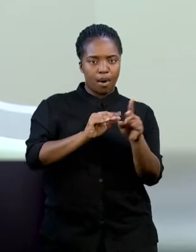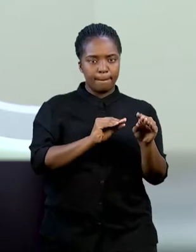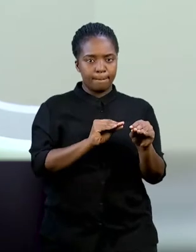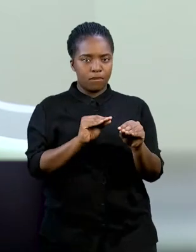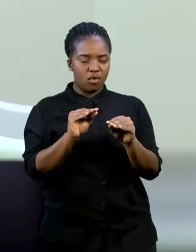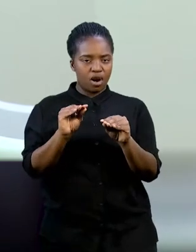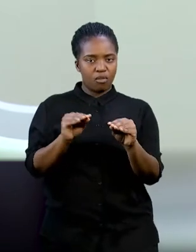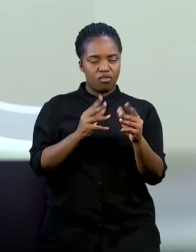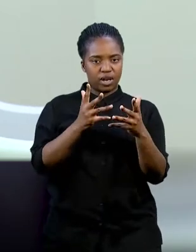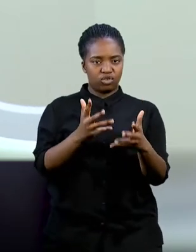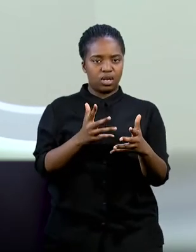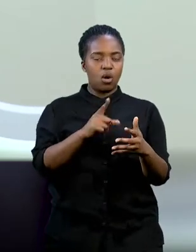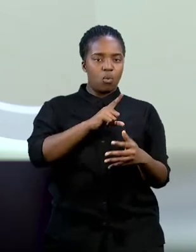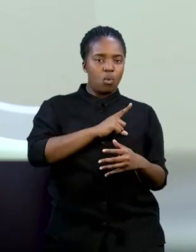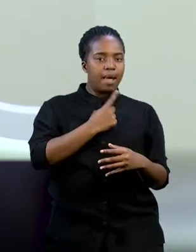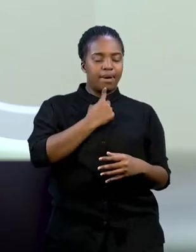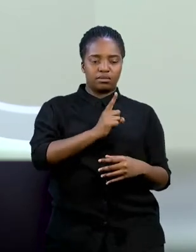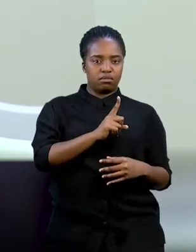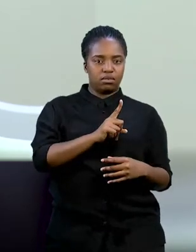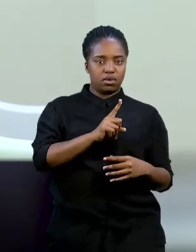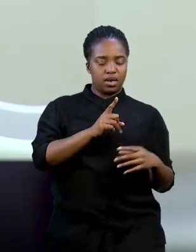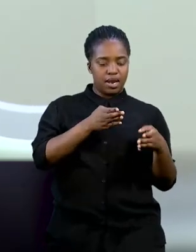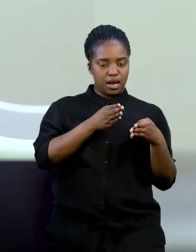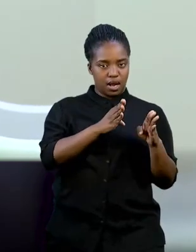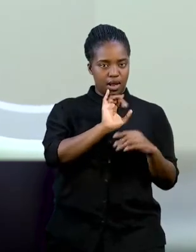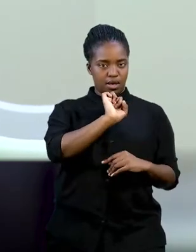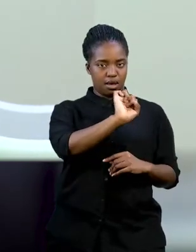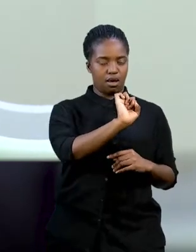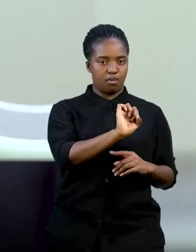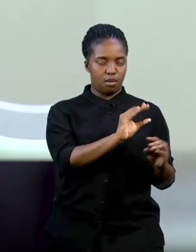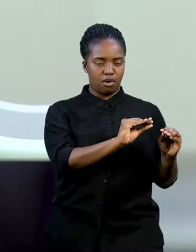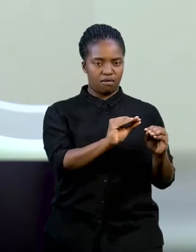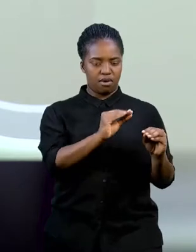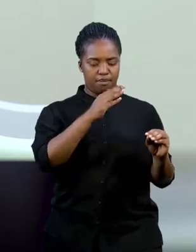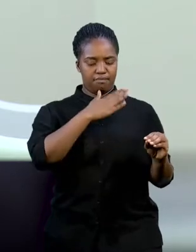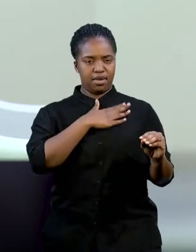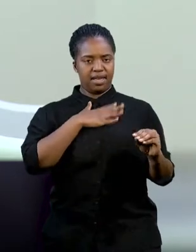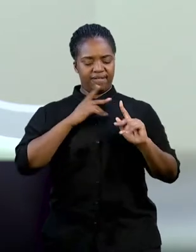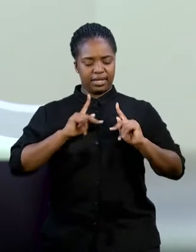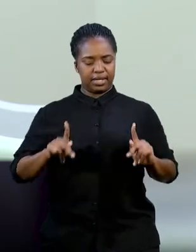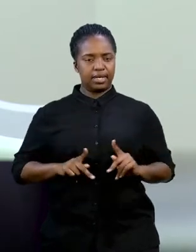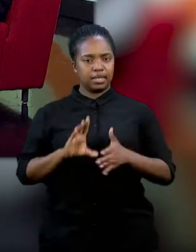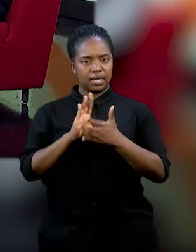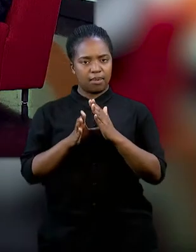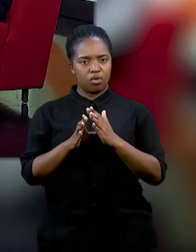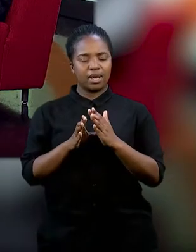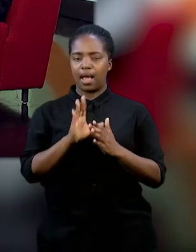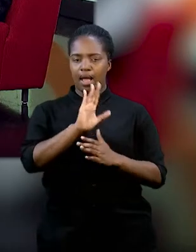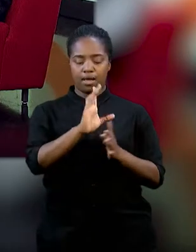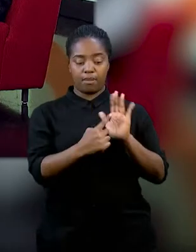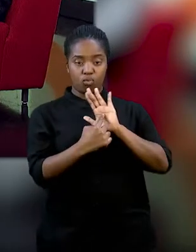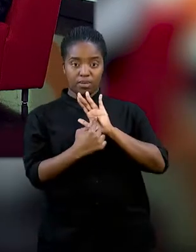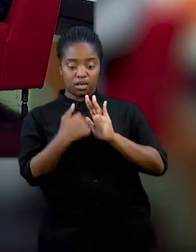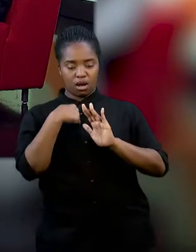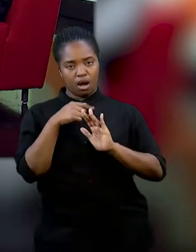way so basana le mnagano eo where na as a physically challenged dancer ke atla ke ba bontsha hore